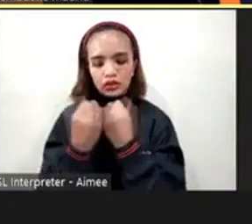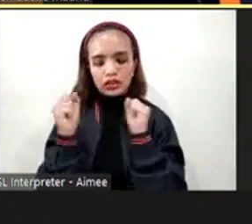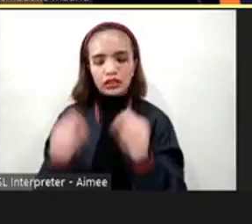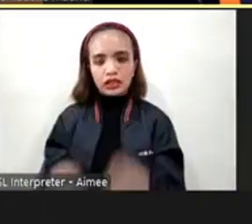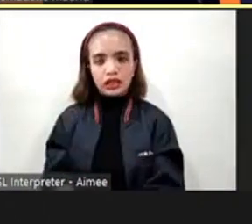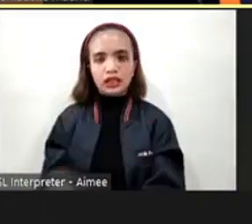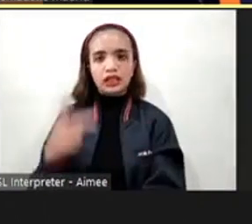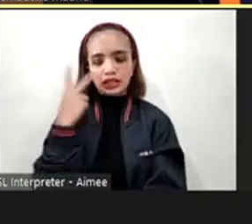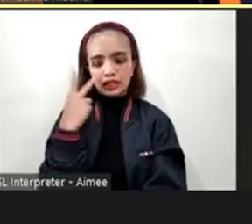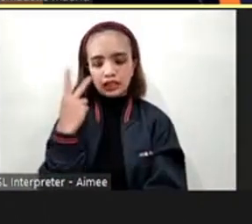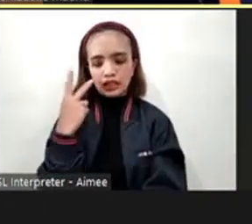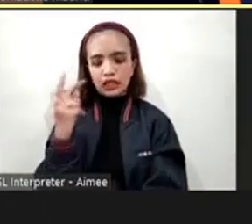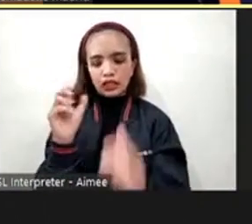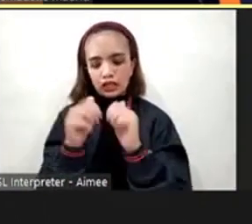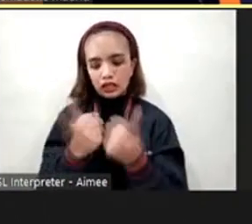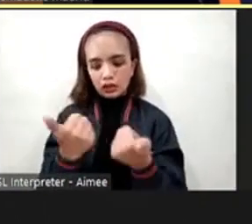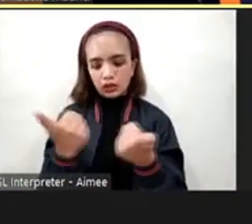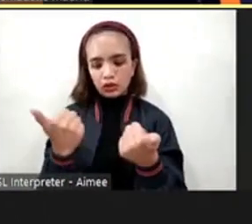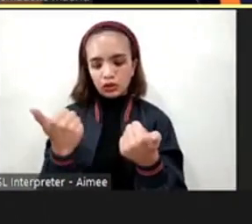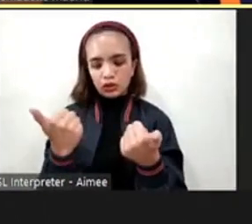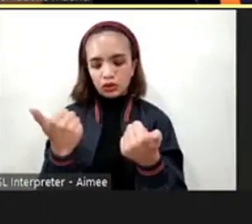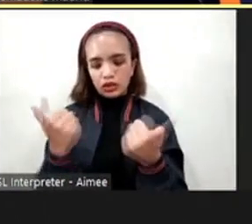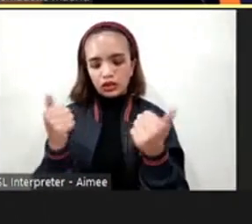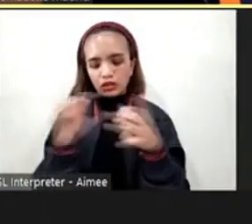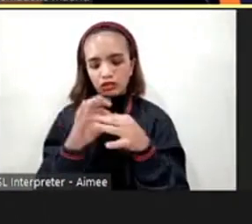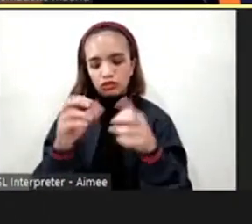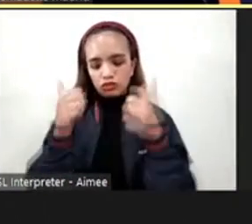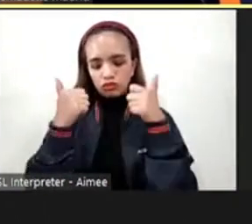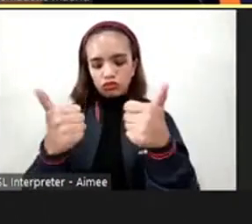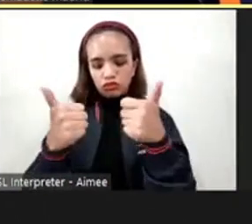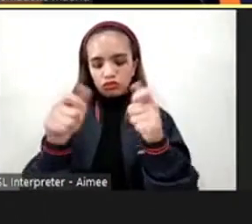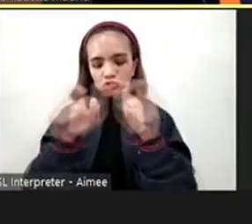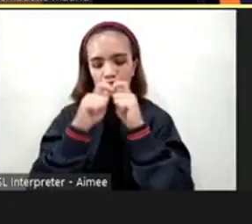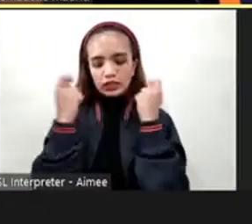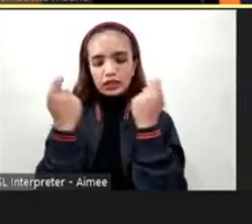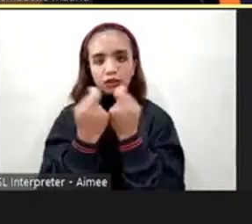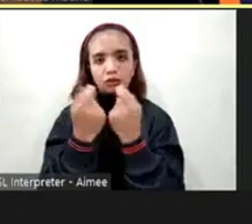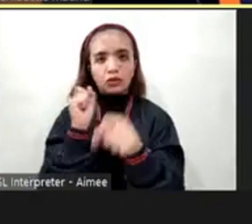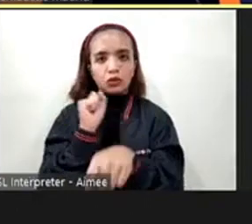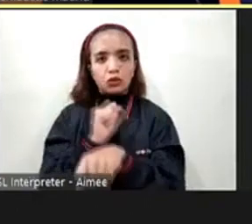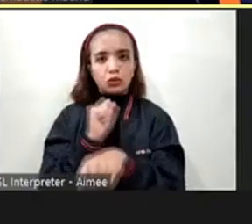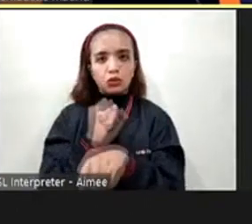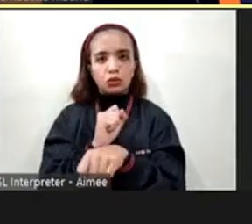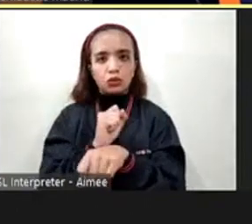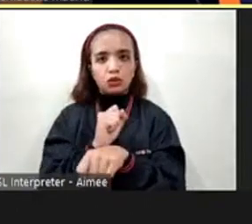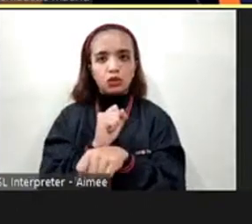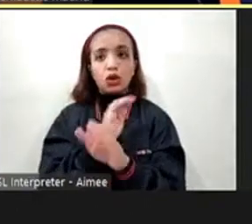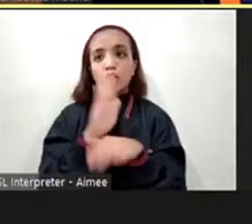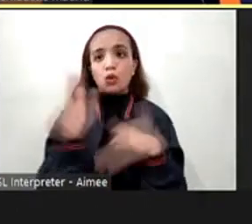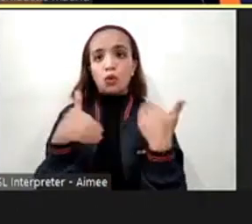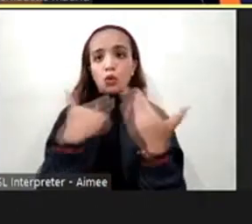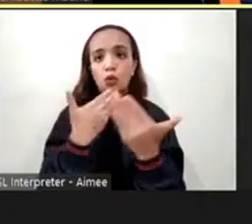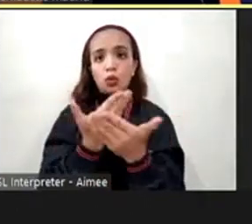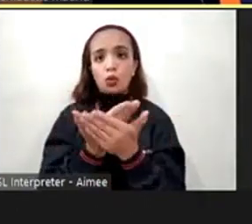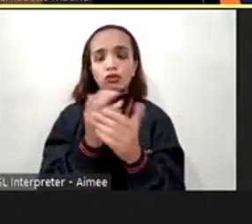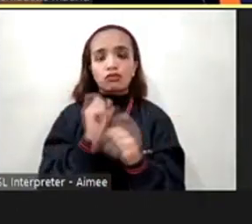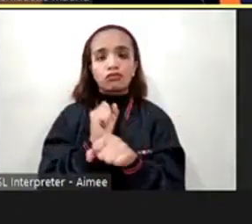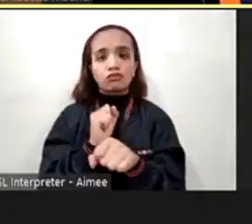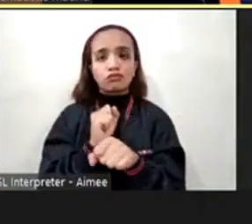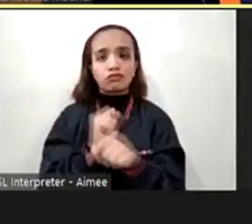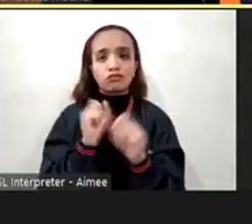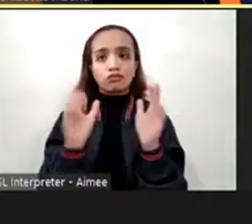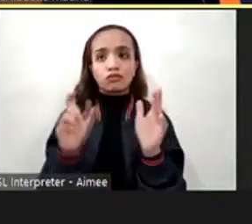resilience through effective teamwork. So lahat na employees sa organization should be